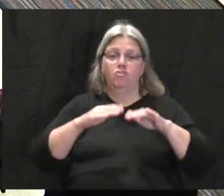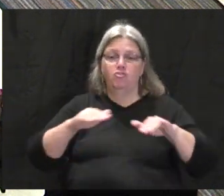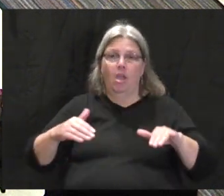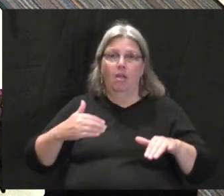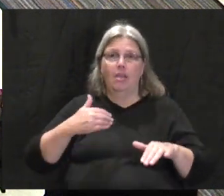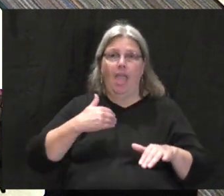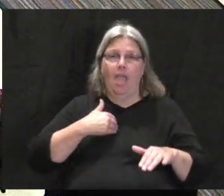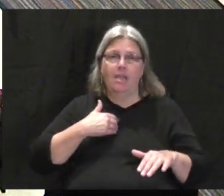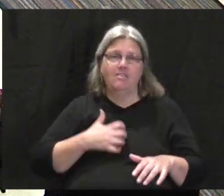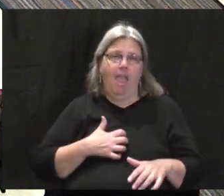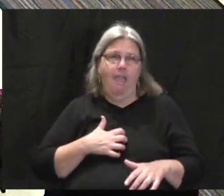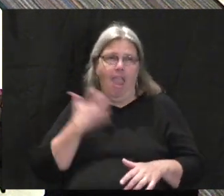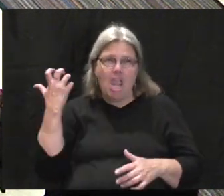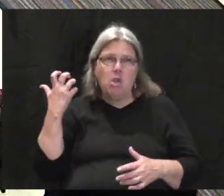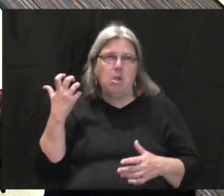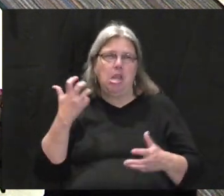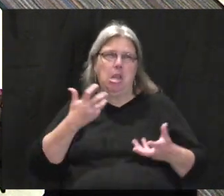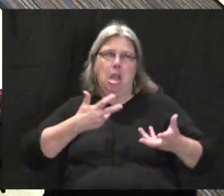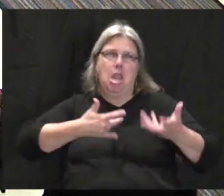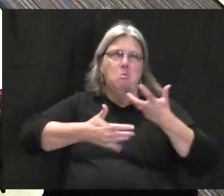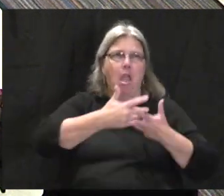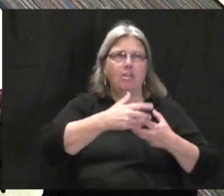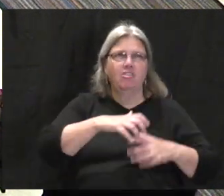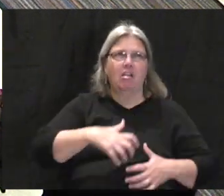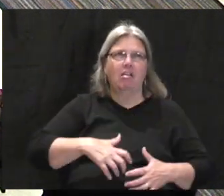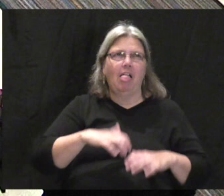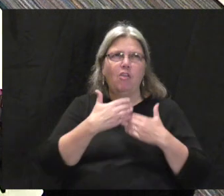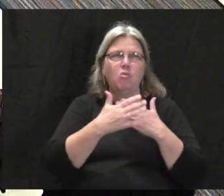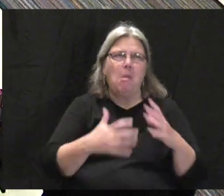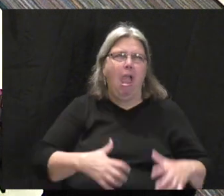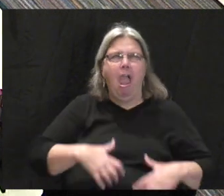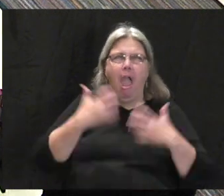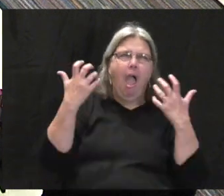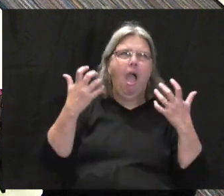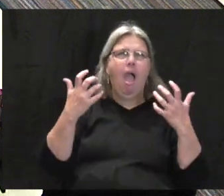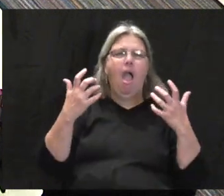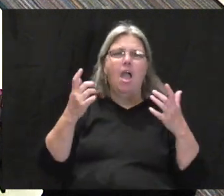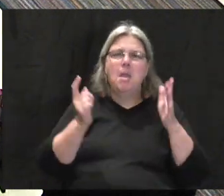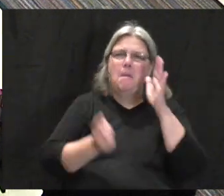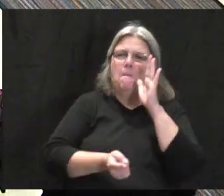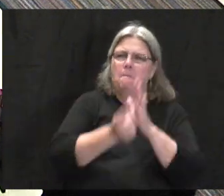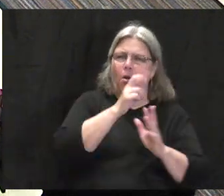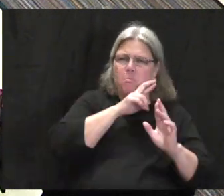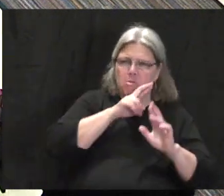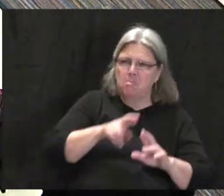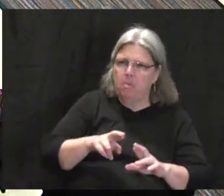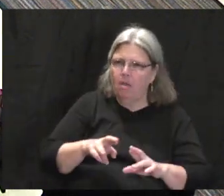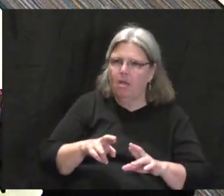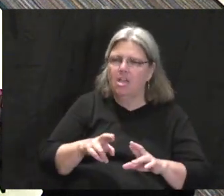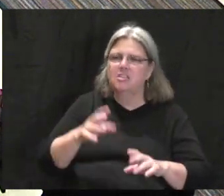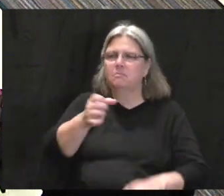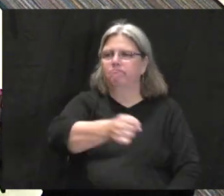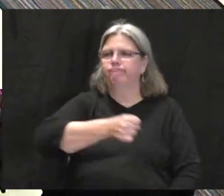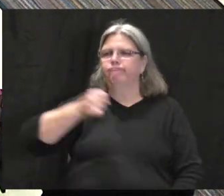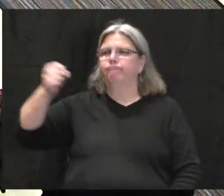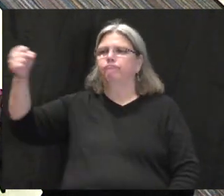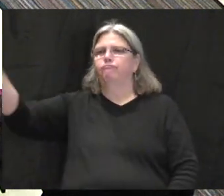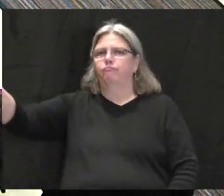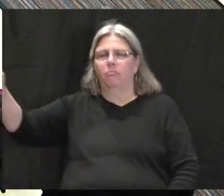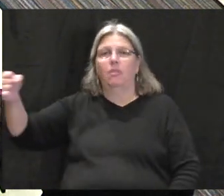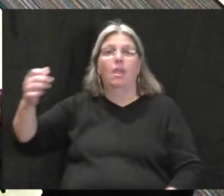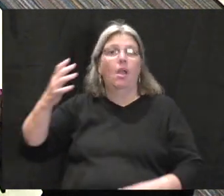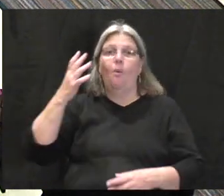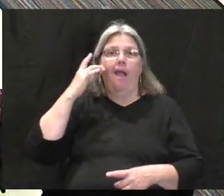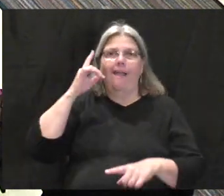they can't be a distraction to 30 other kids. However, following that is always a conversation. So whether they go to a principal, or whether they go to our